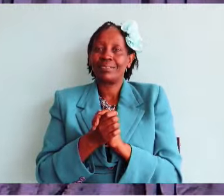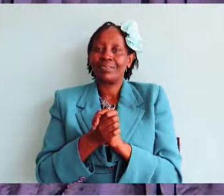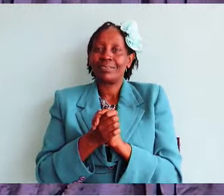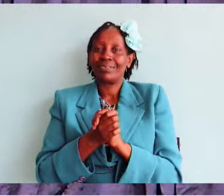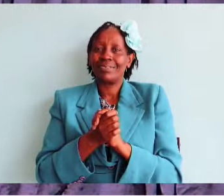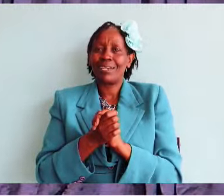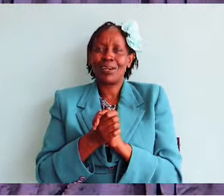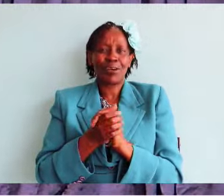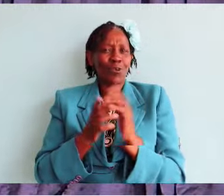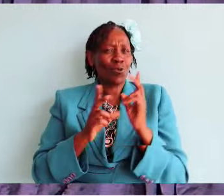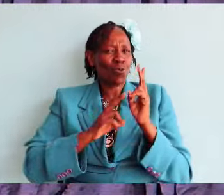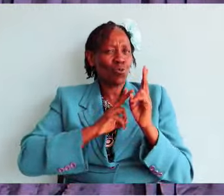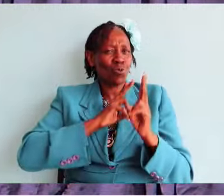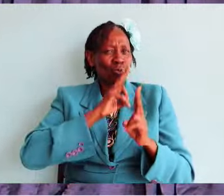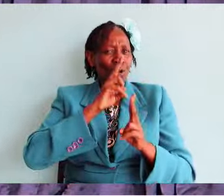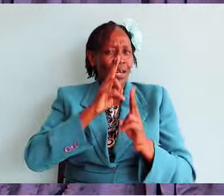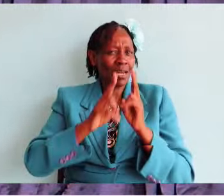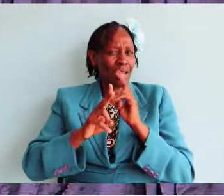32,000.